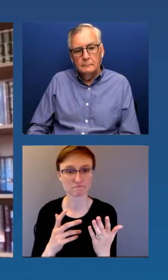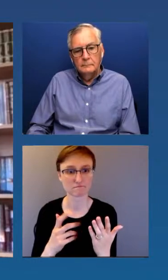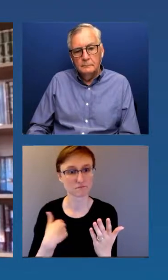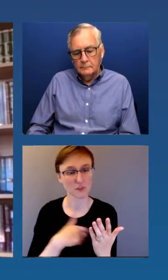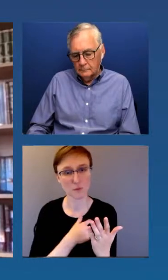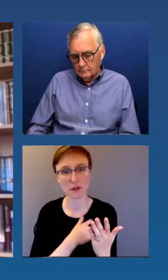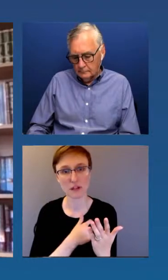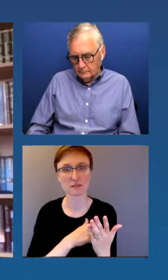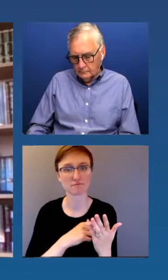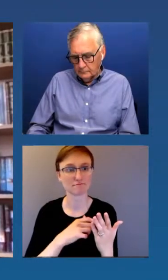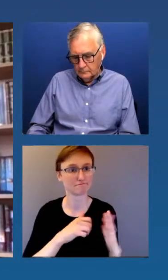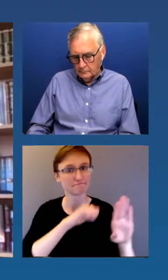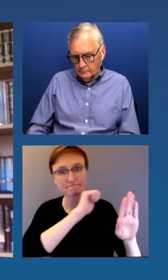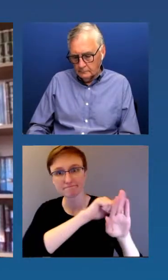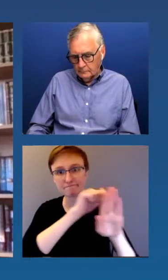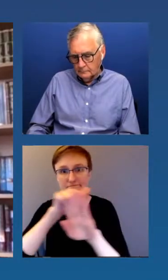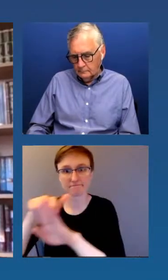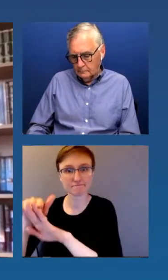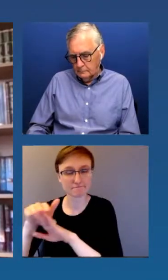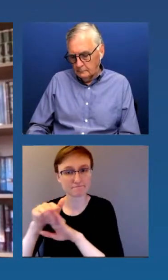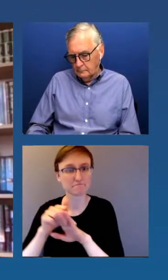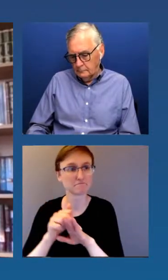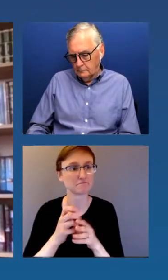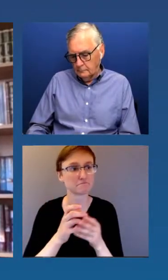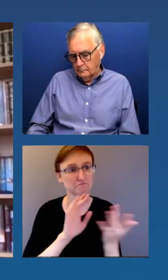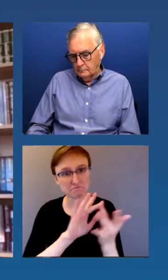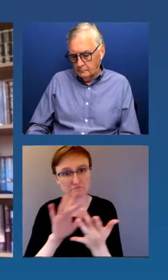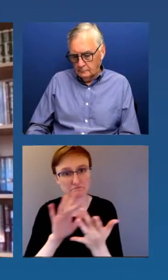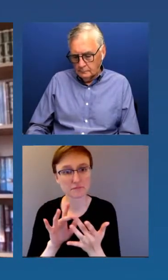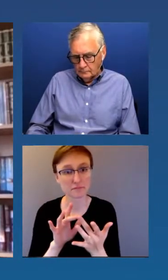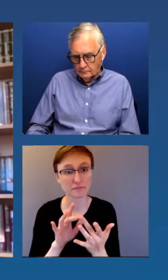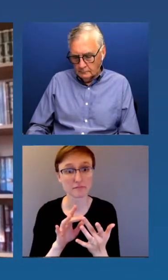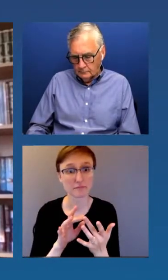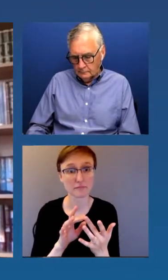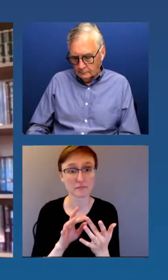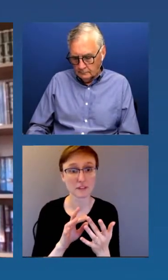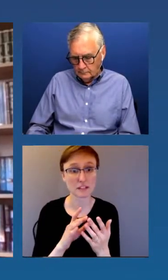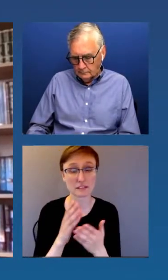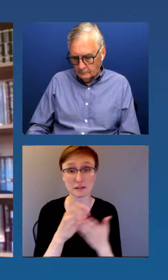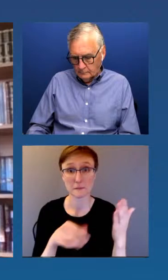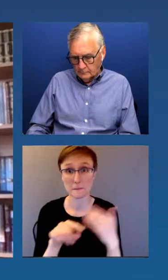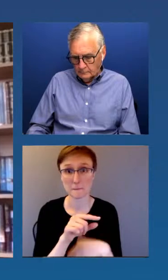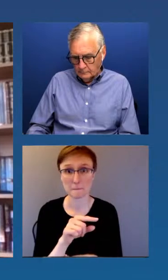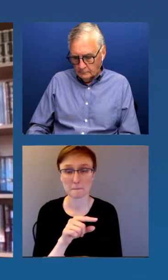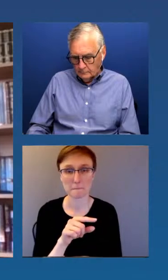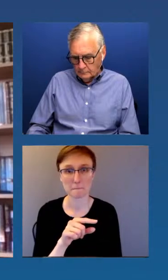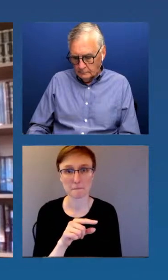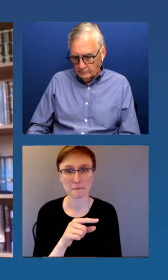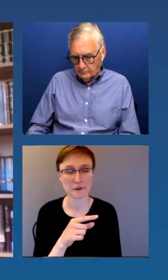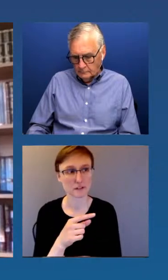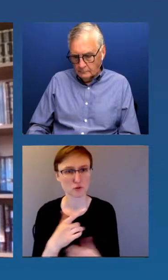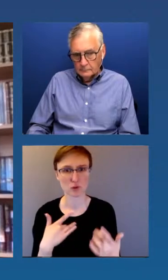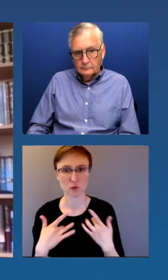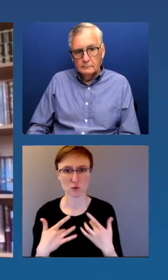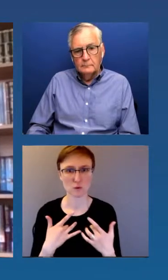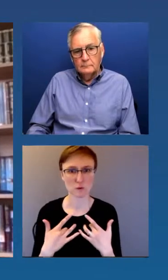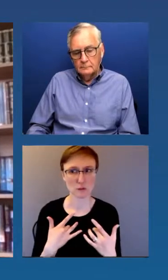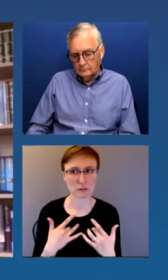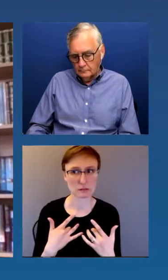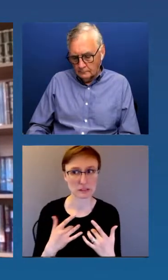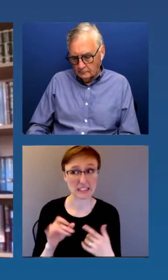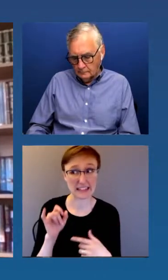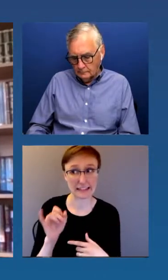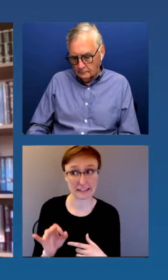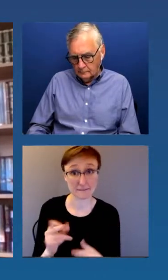check-ins and outreach, we've heard from residents, not necessarily have a barrier to get to the clinic, but a concern that the symptoms would prevent them from